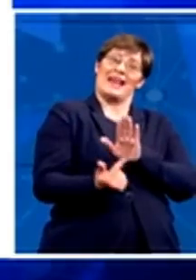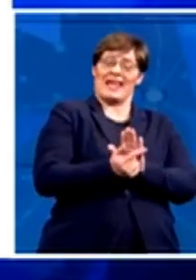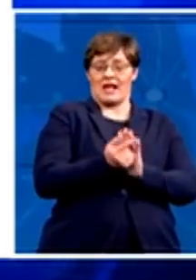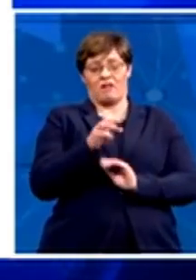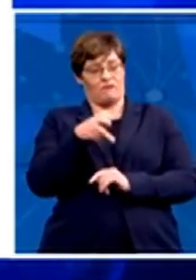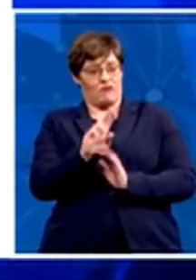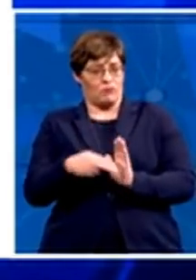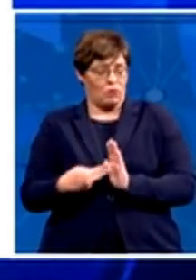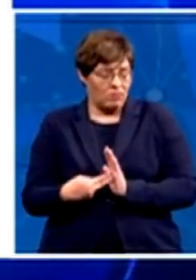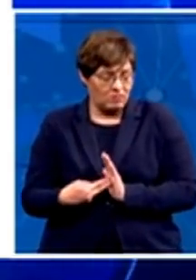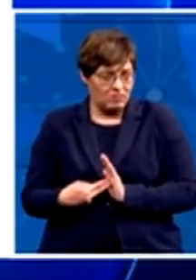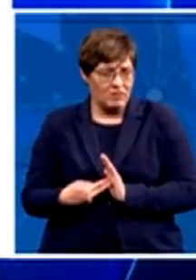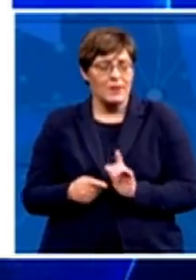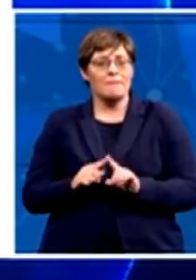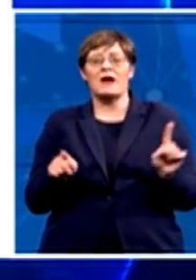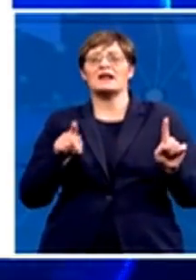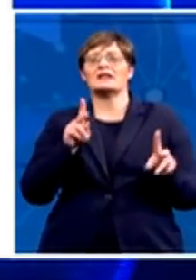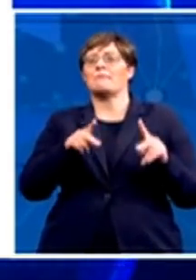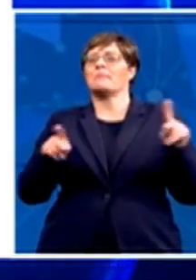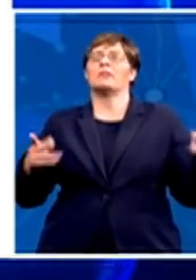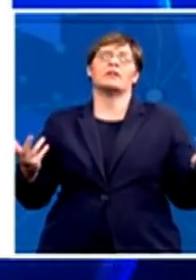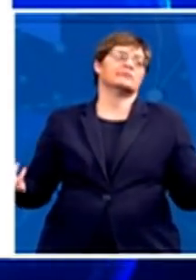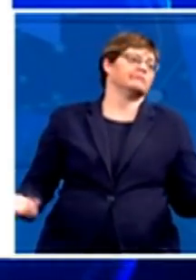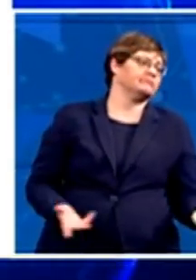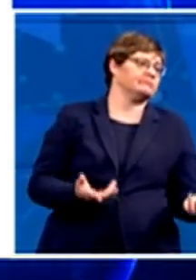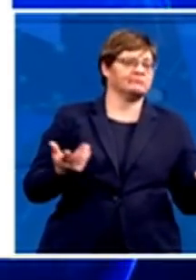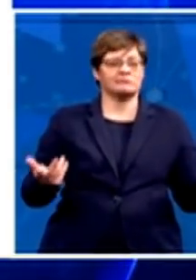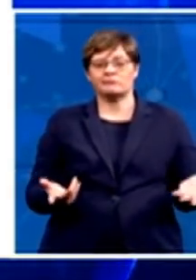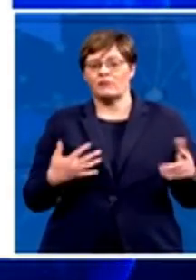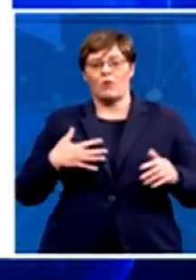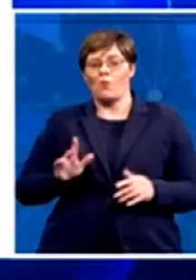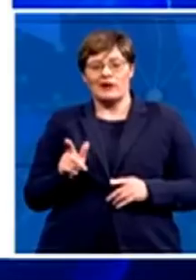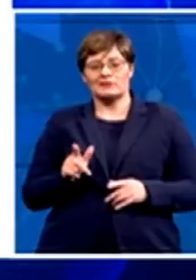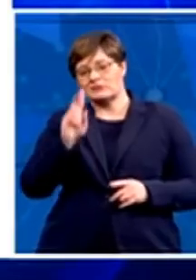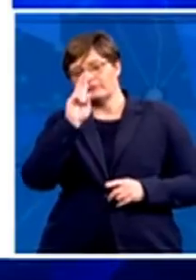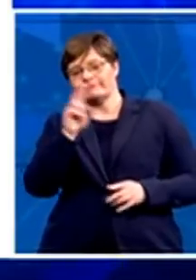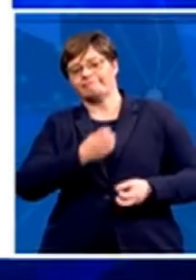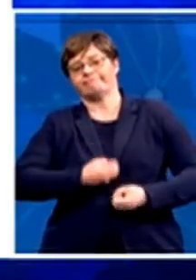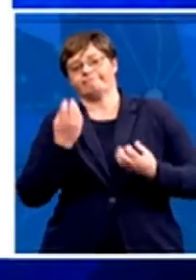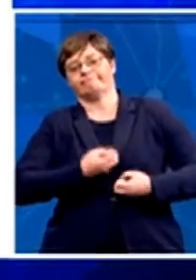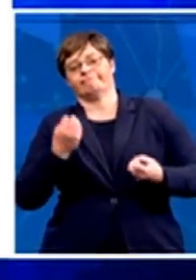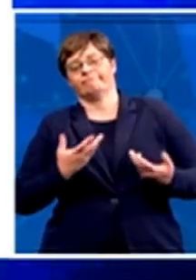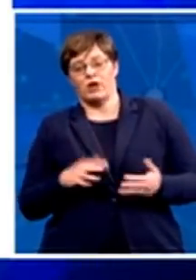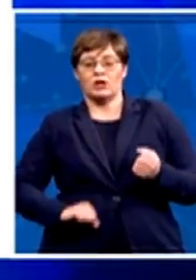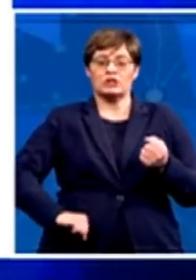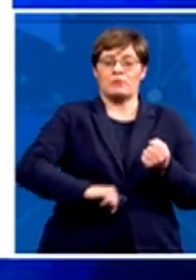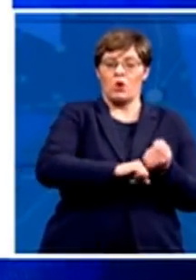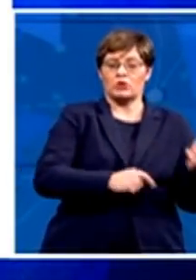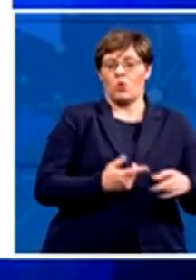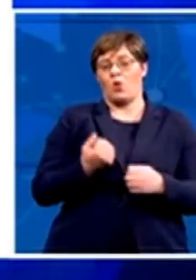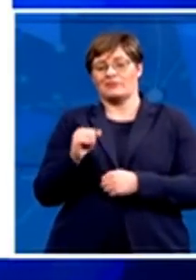who merely wish to air their views in support or against such a development in the law. Now, in this